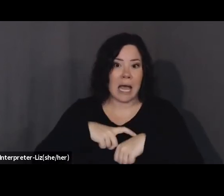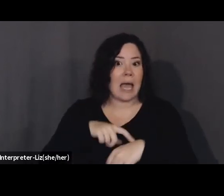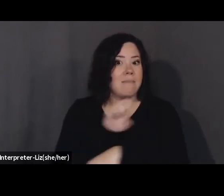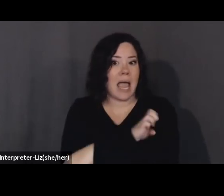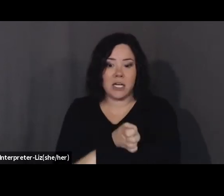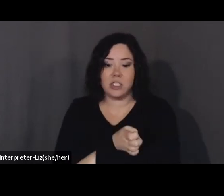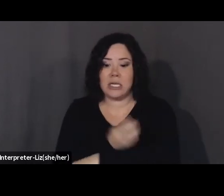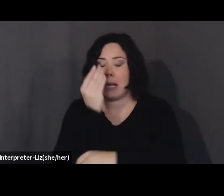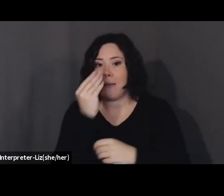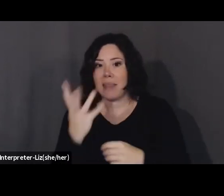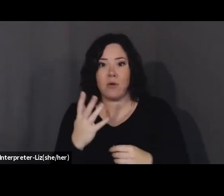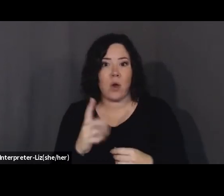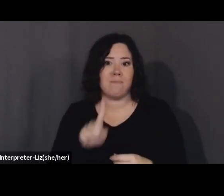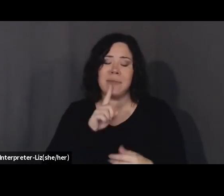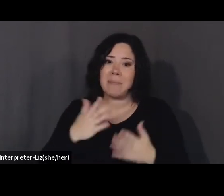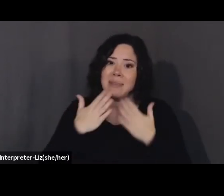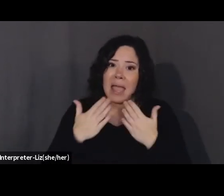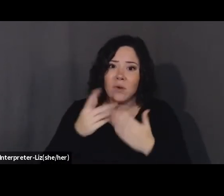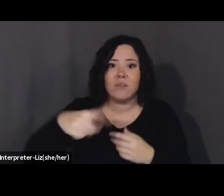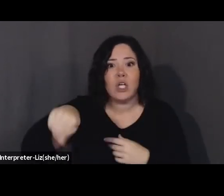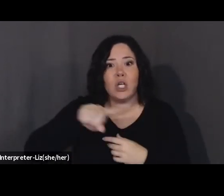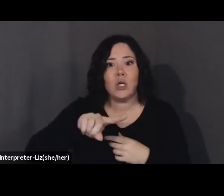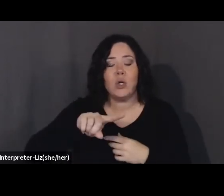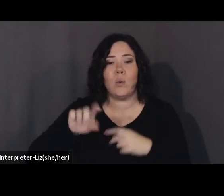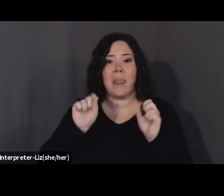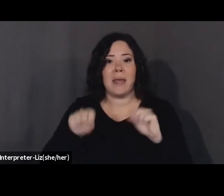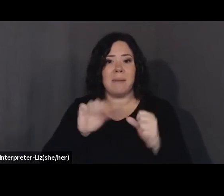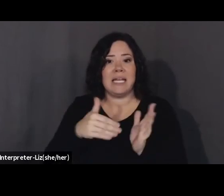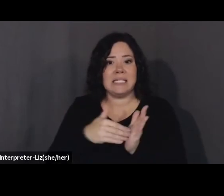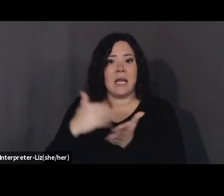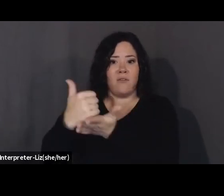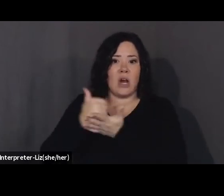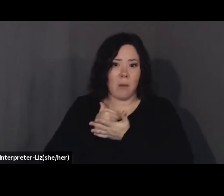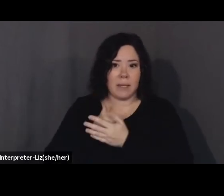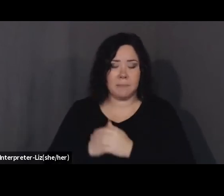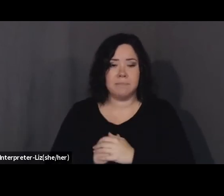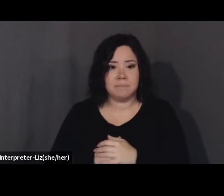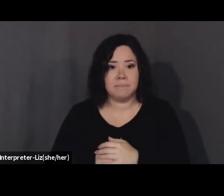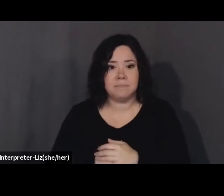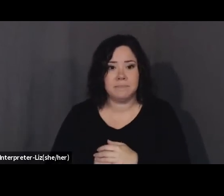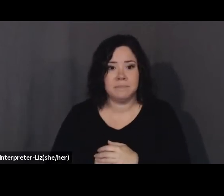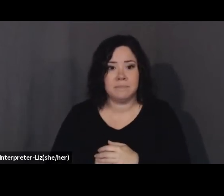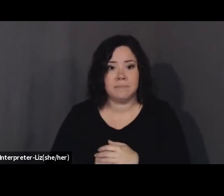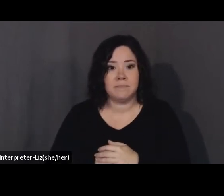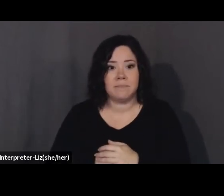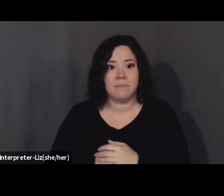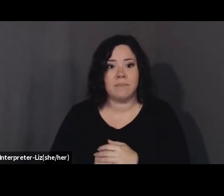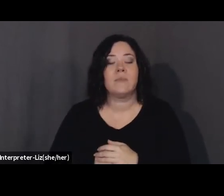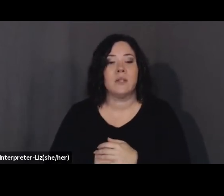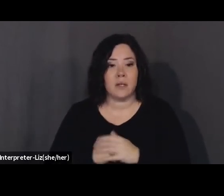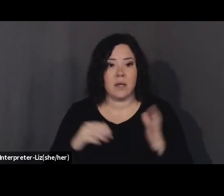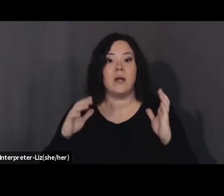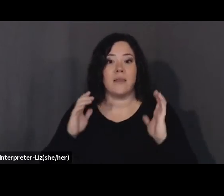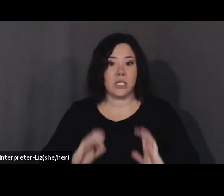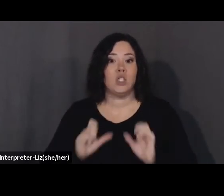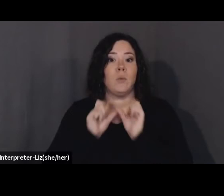know how thankful I am to you and to the Ability Center for helping me with this task. The consumer went on to receive